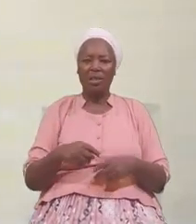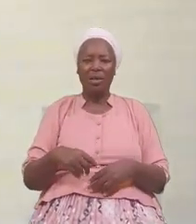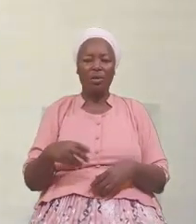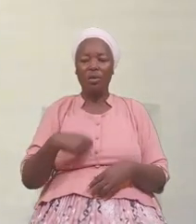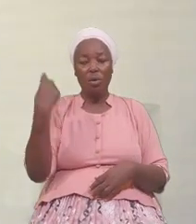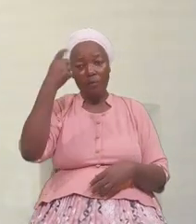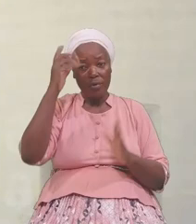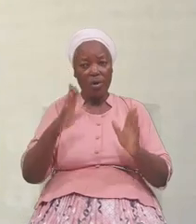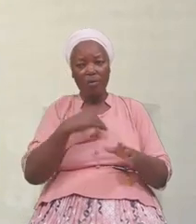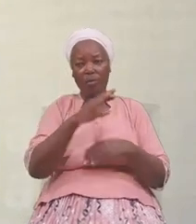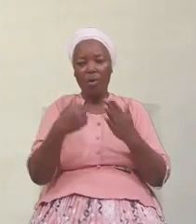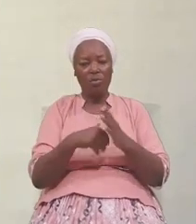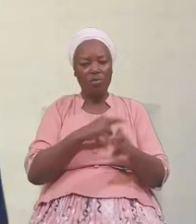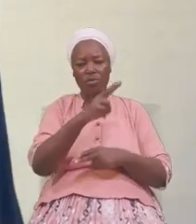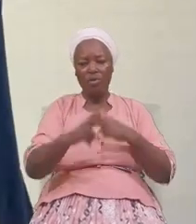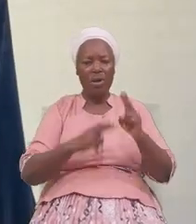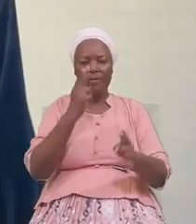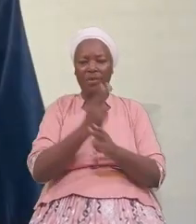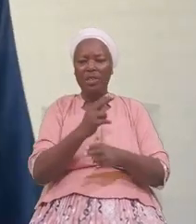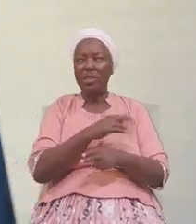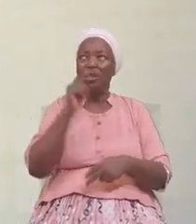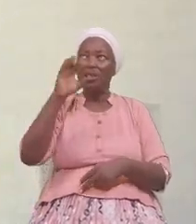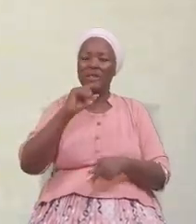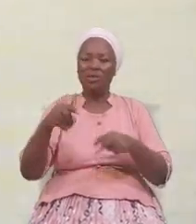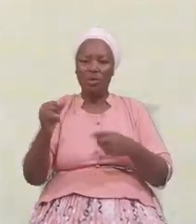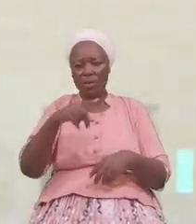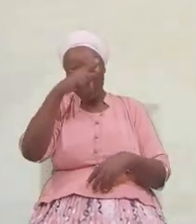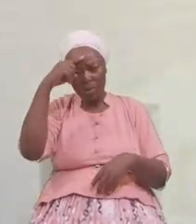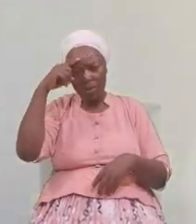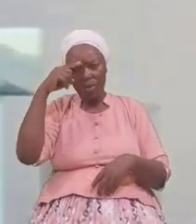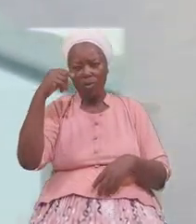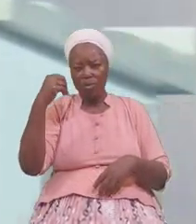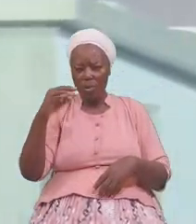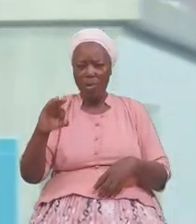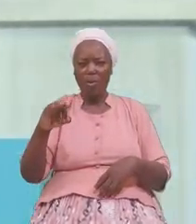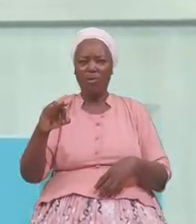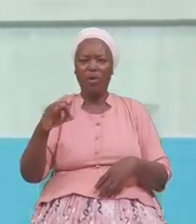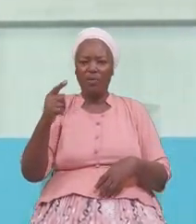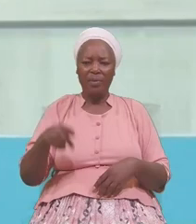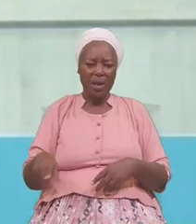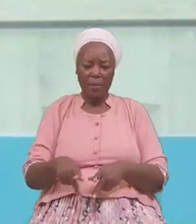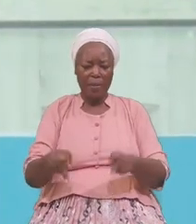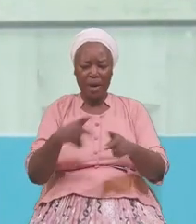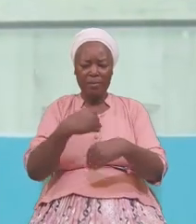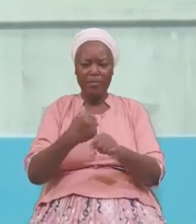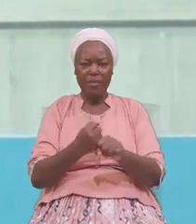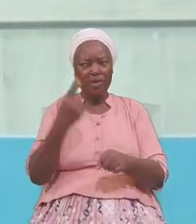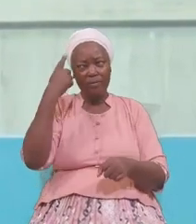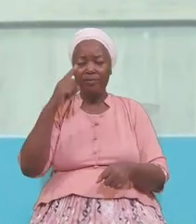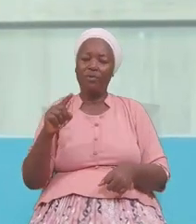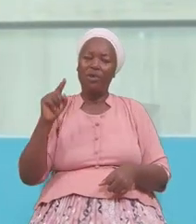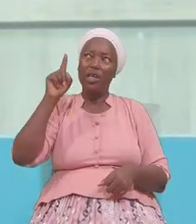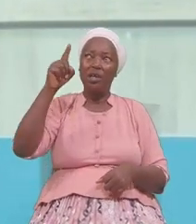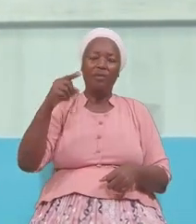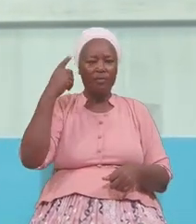whole universe, is going because of the path made for him from